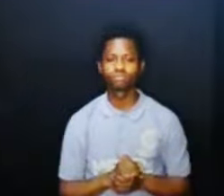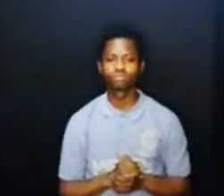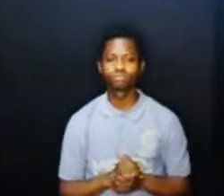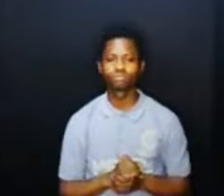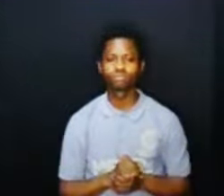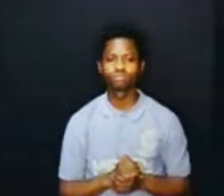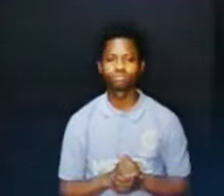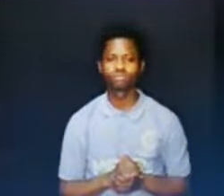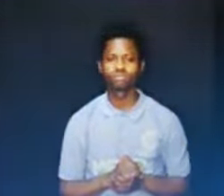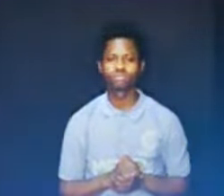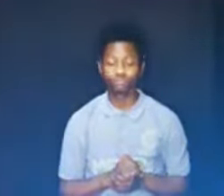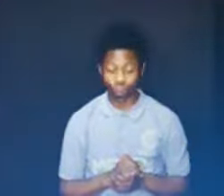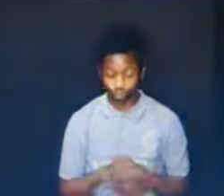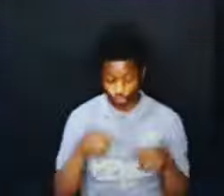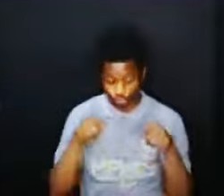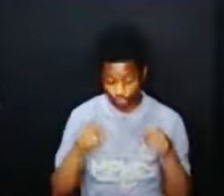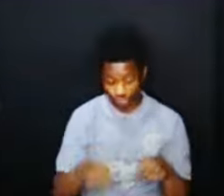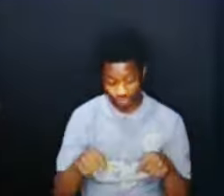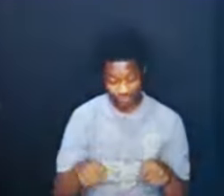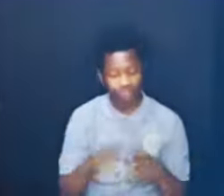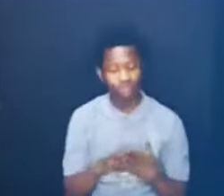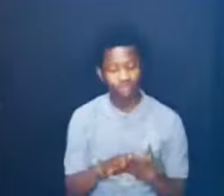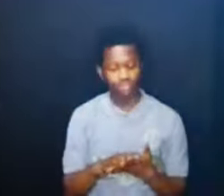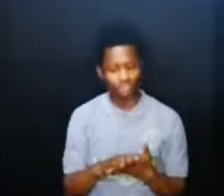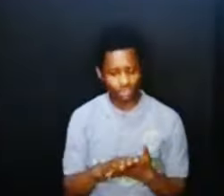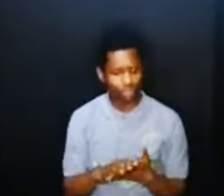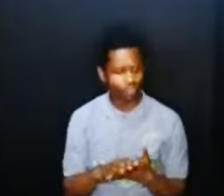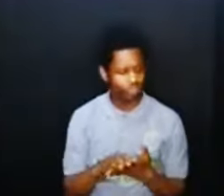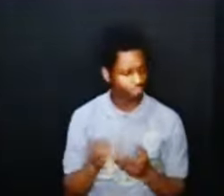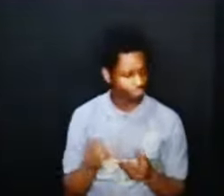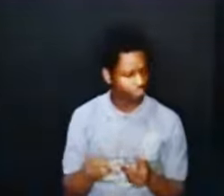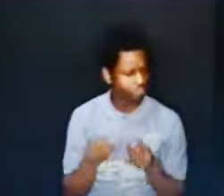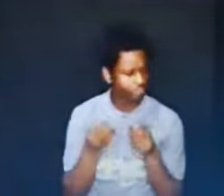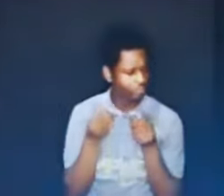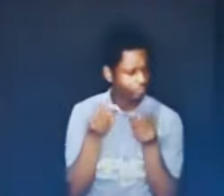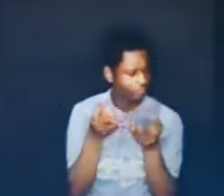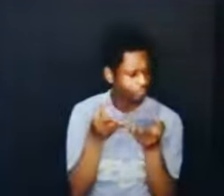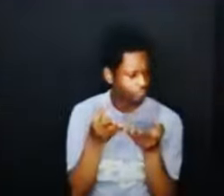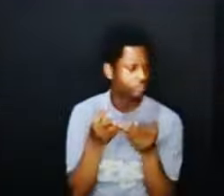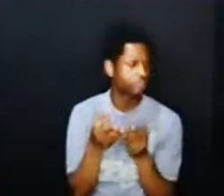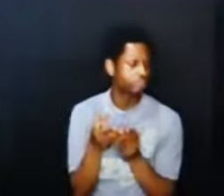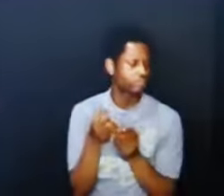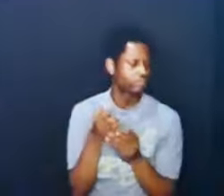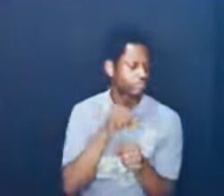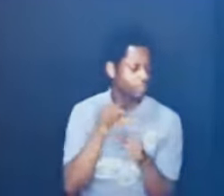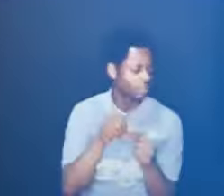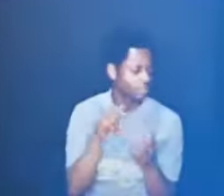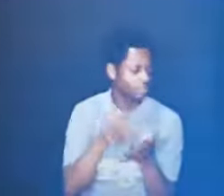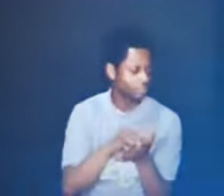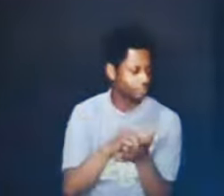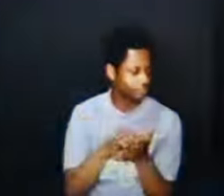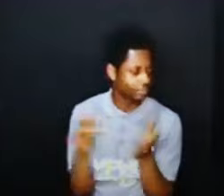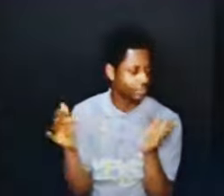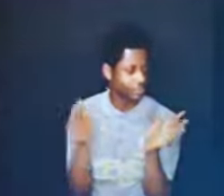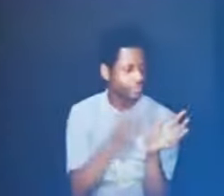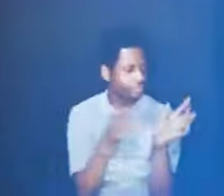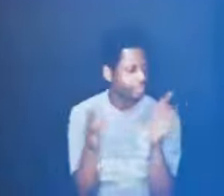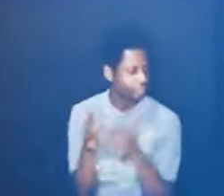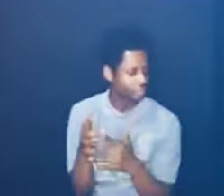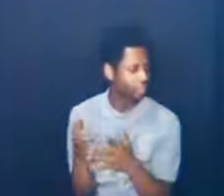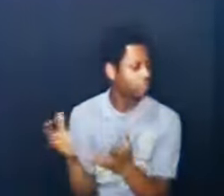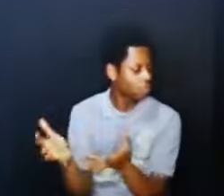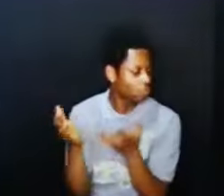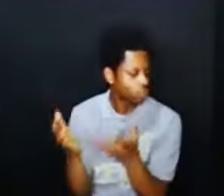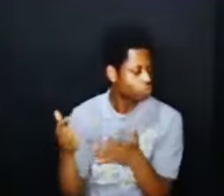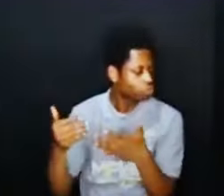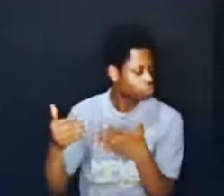to the fact that Jesus demands of the new creation a new form of